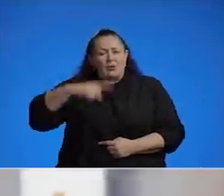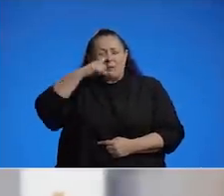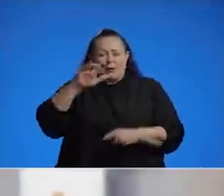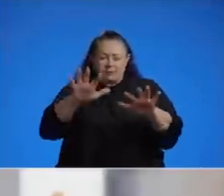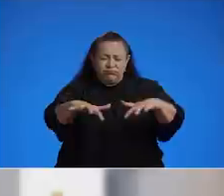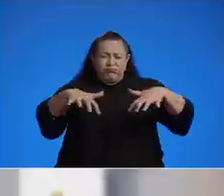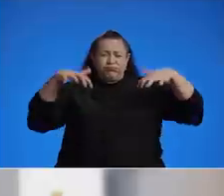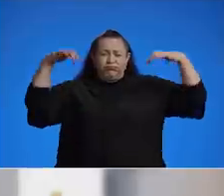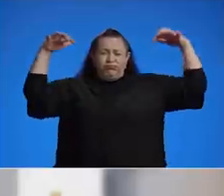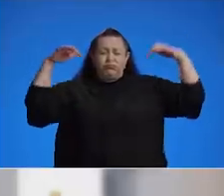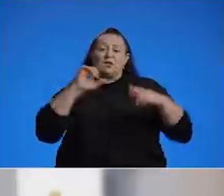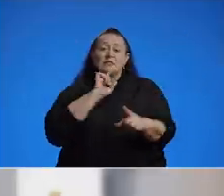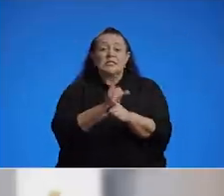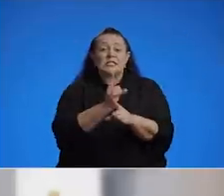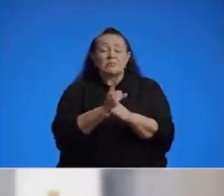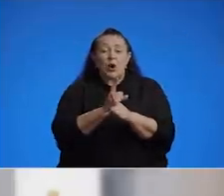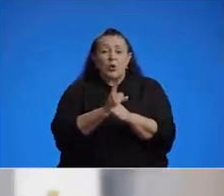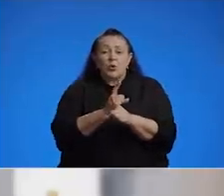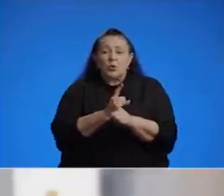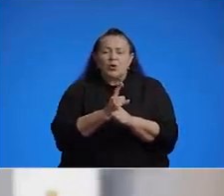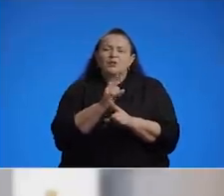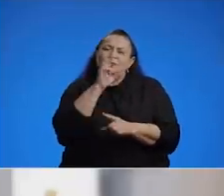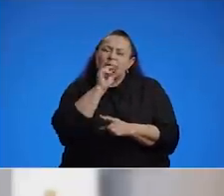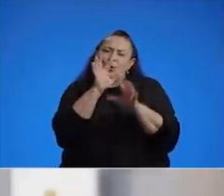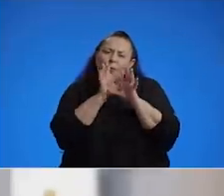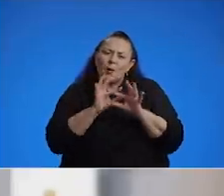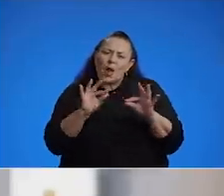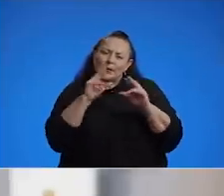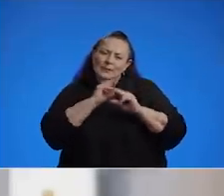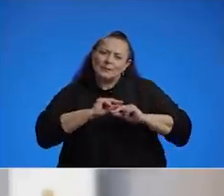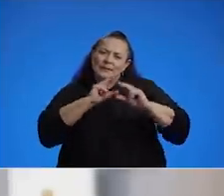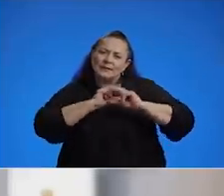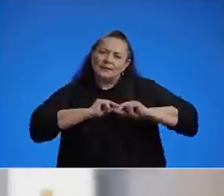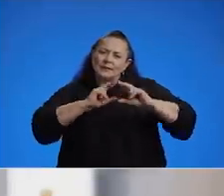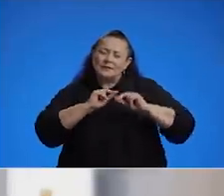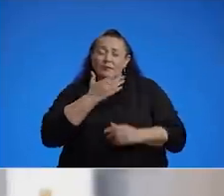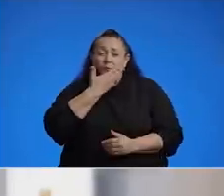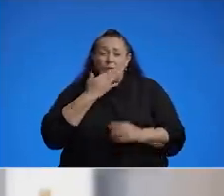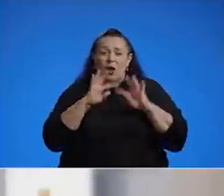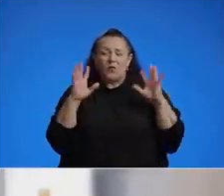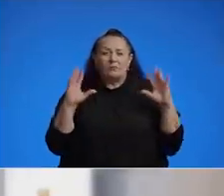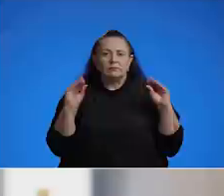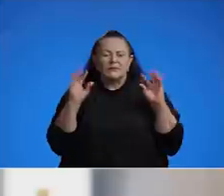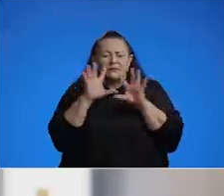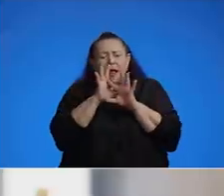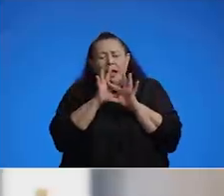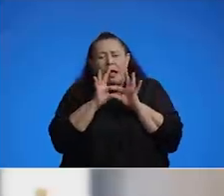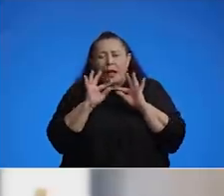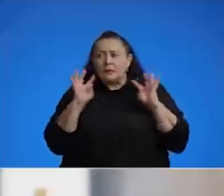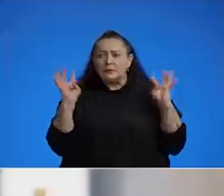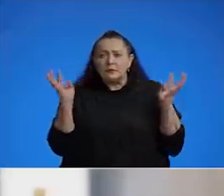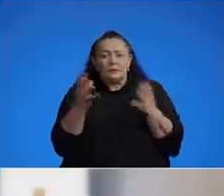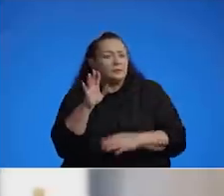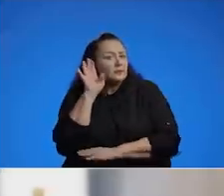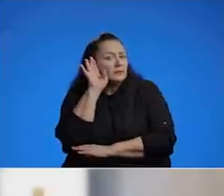at least were there. And when she spoke, she spoke very quietly, very beautifully. You could have heard a pin drop. Because what